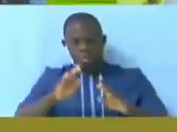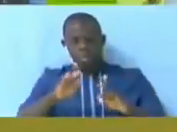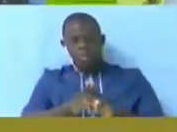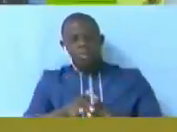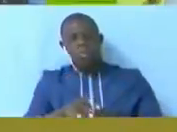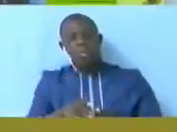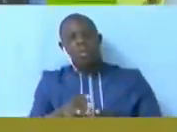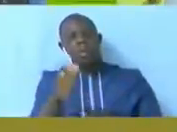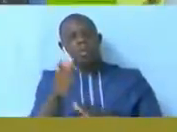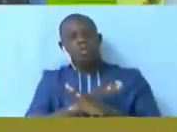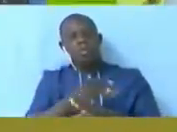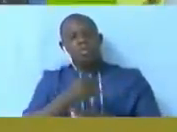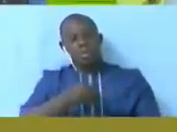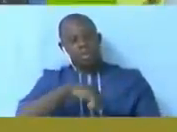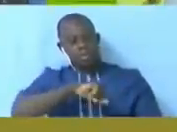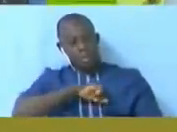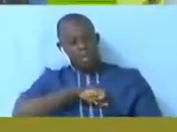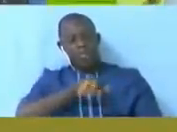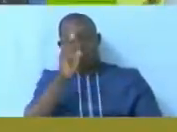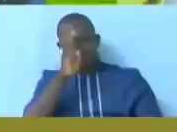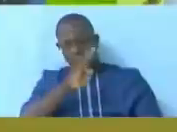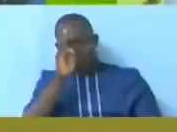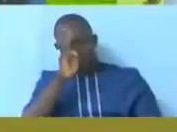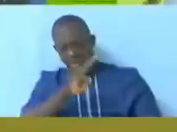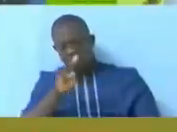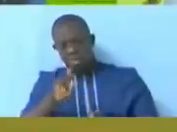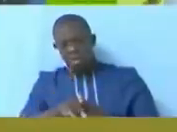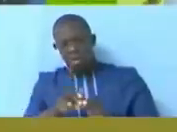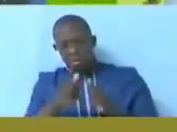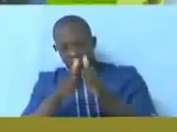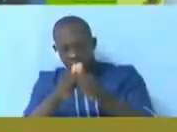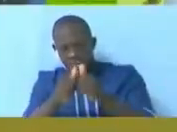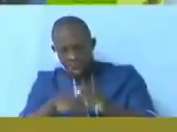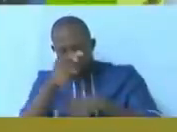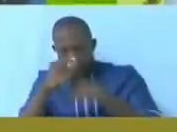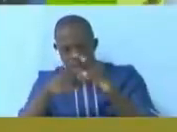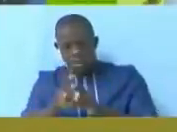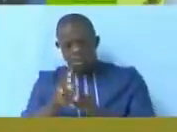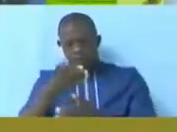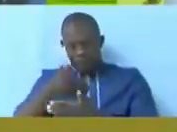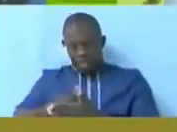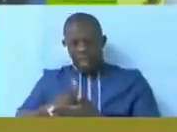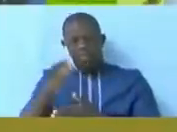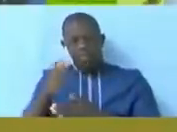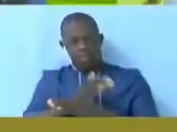It was my humble self who tried to trace the close file.